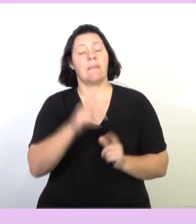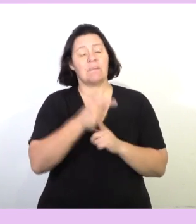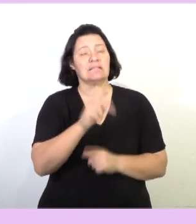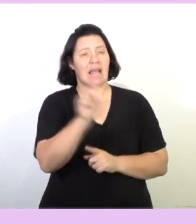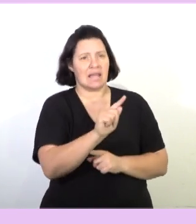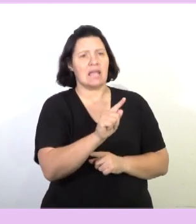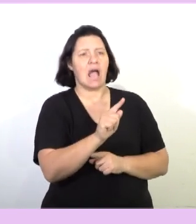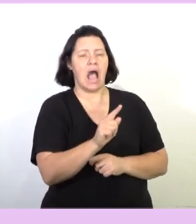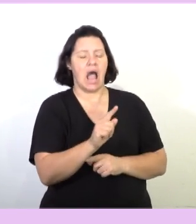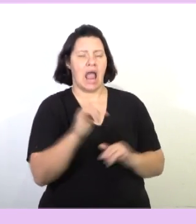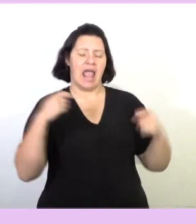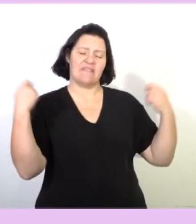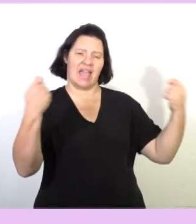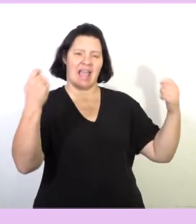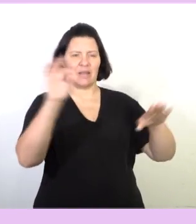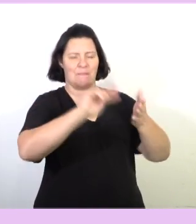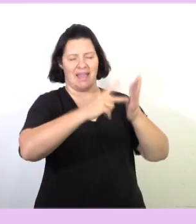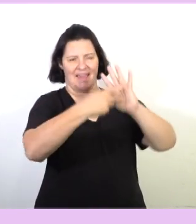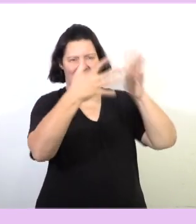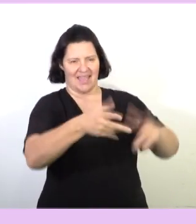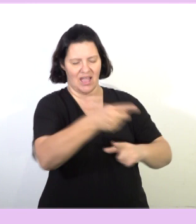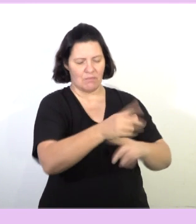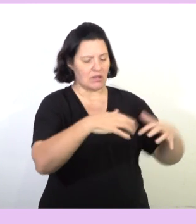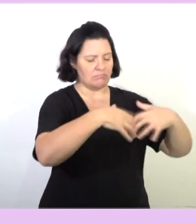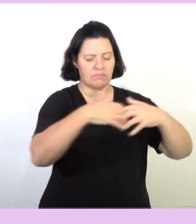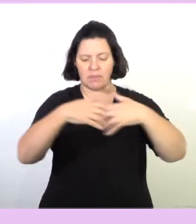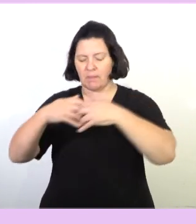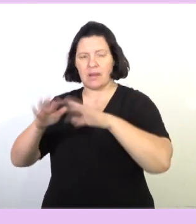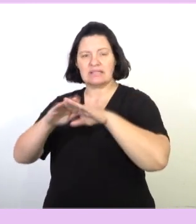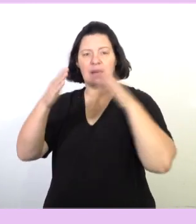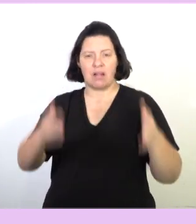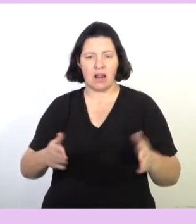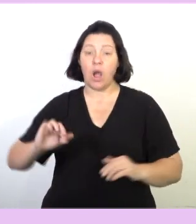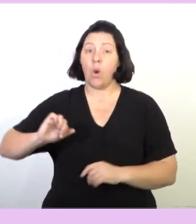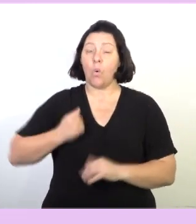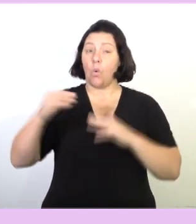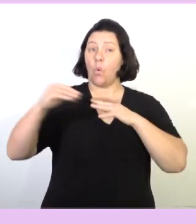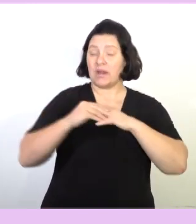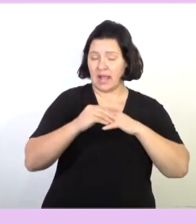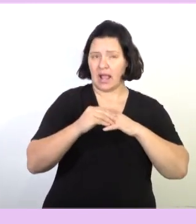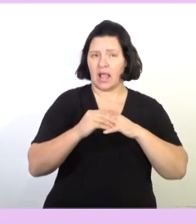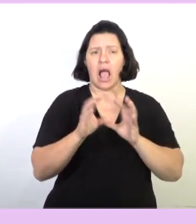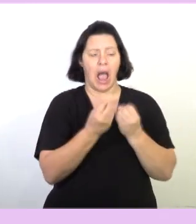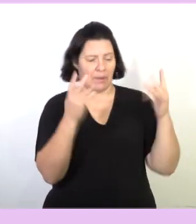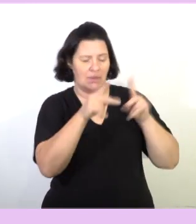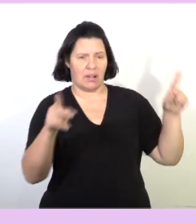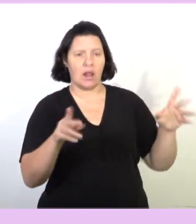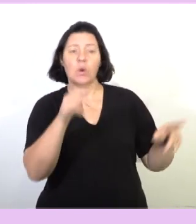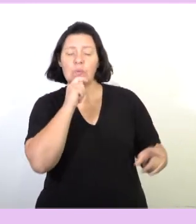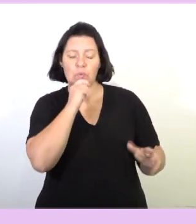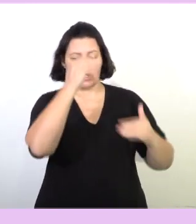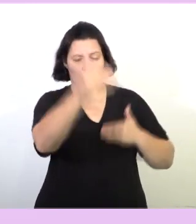Miss Tladi is an events planner. She has to set up tables to accommodate the guests at the wedding. She uses